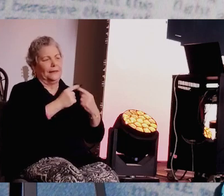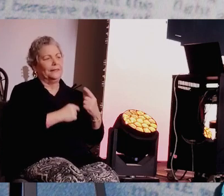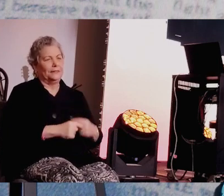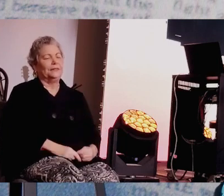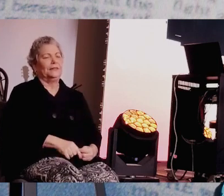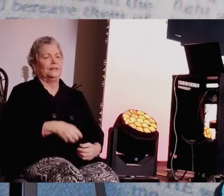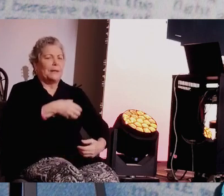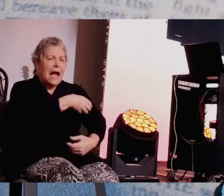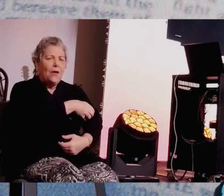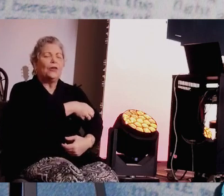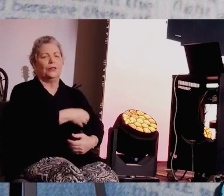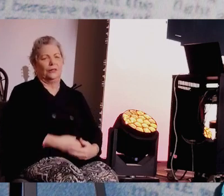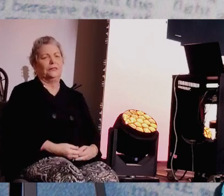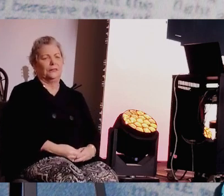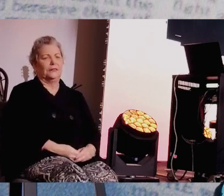There's power.